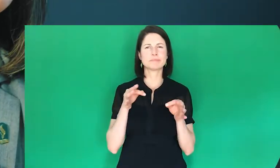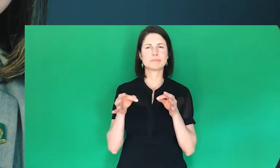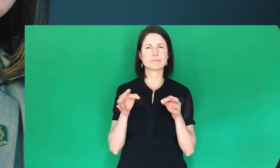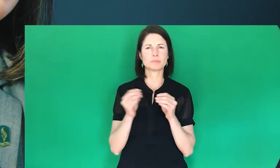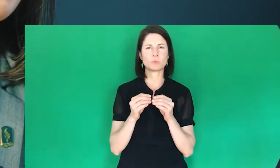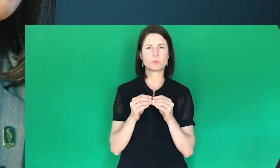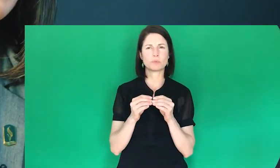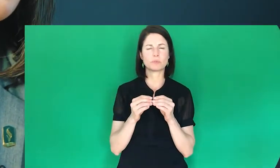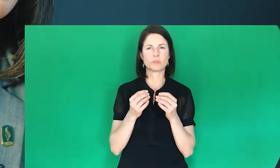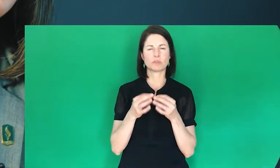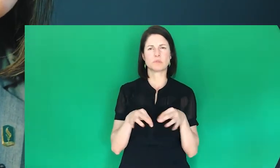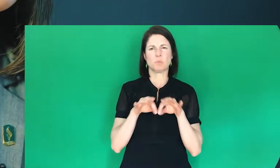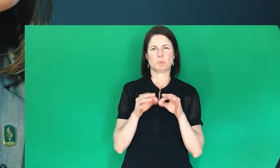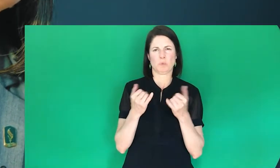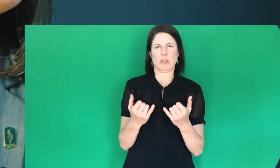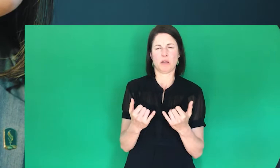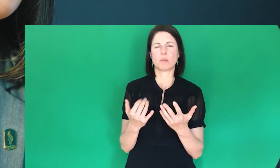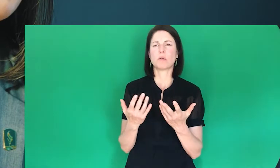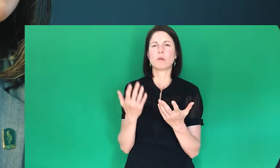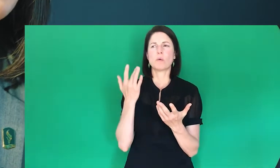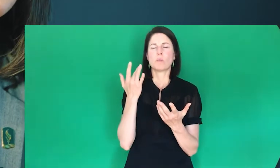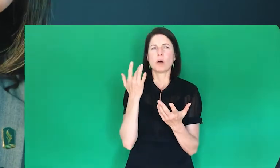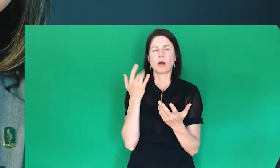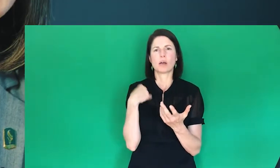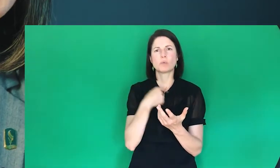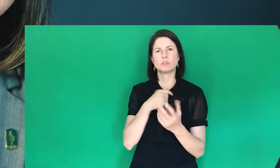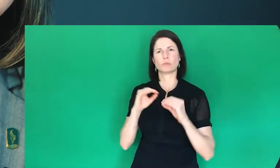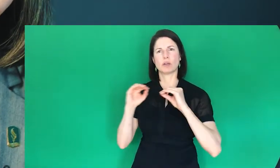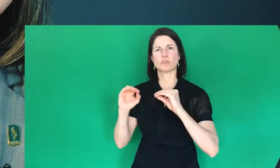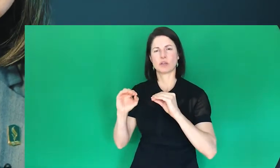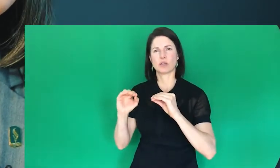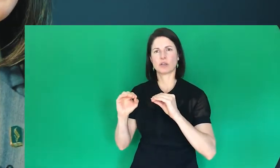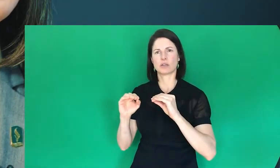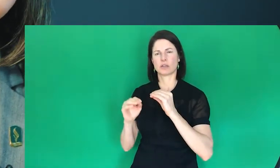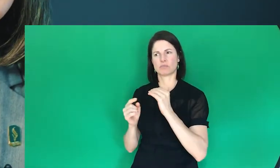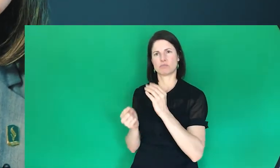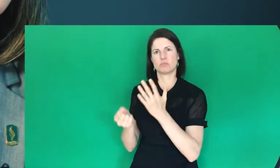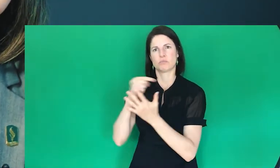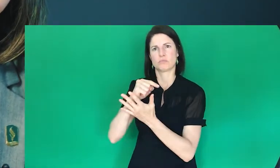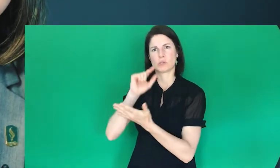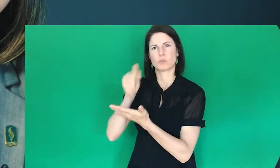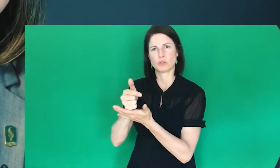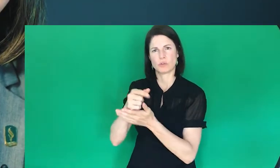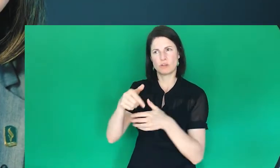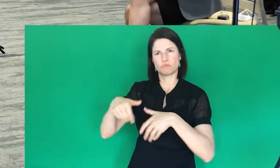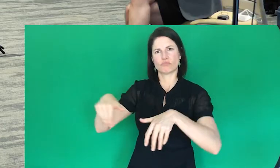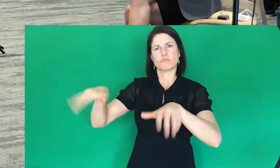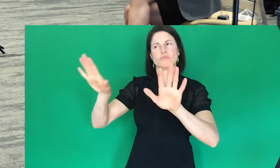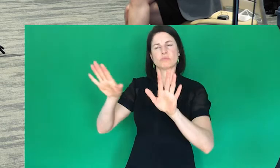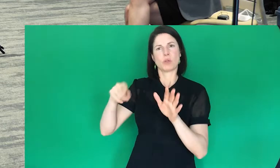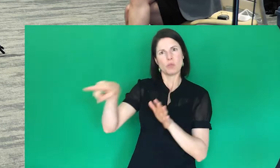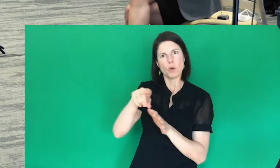about, especially right now, how critical it is for us to educate and graduate students